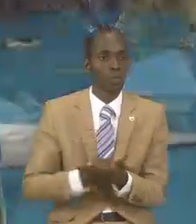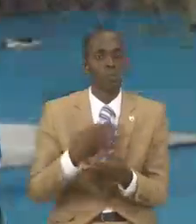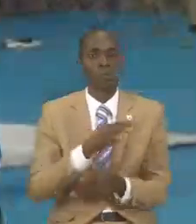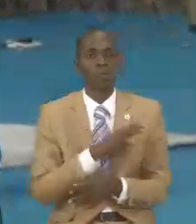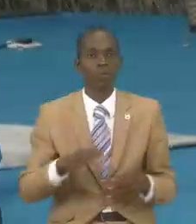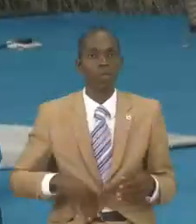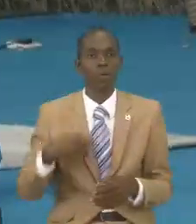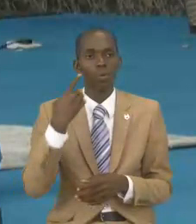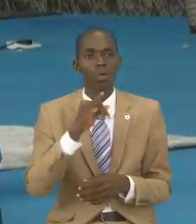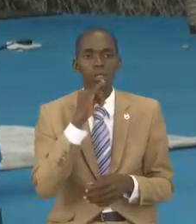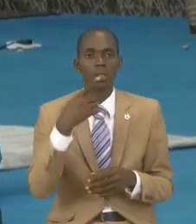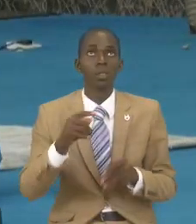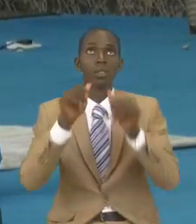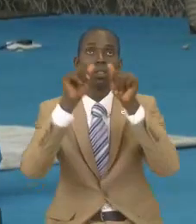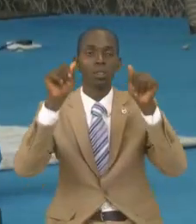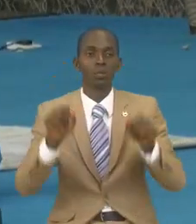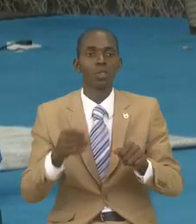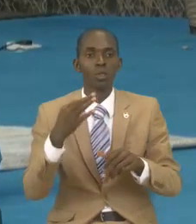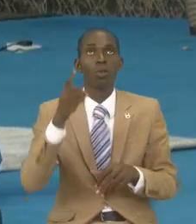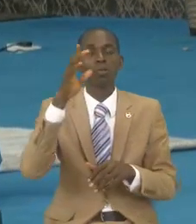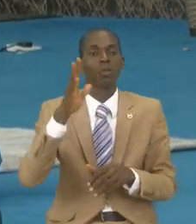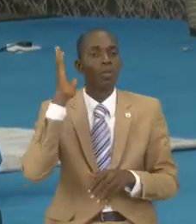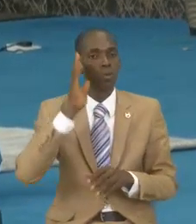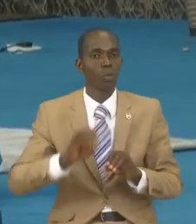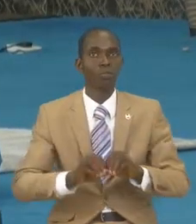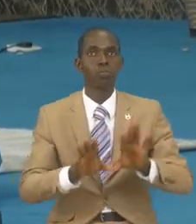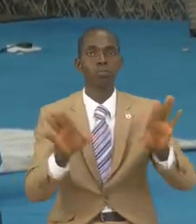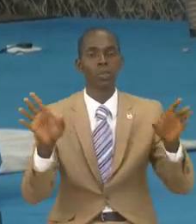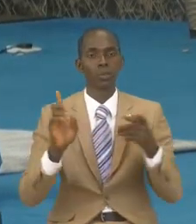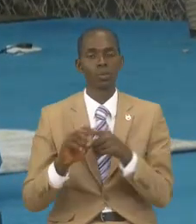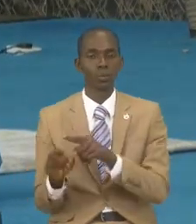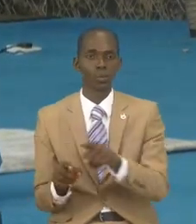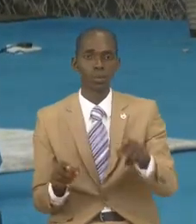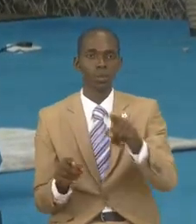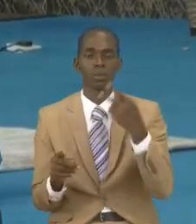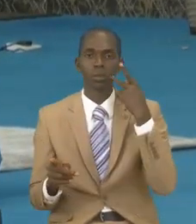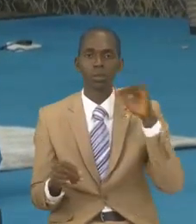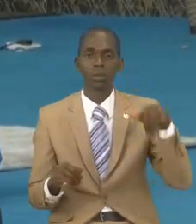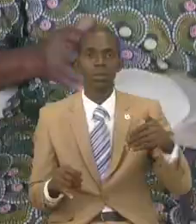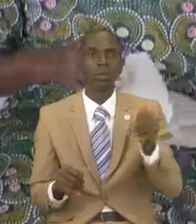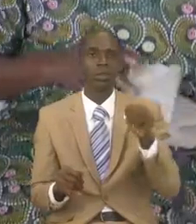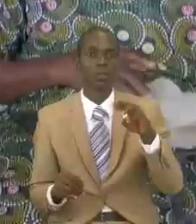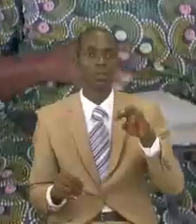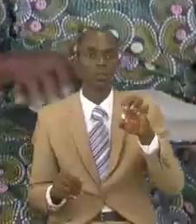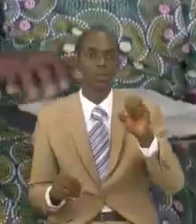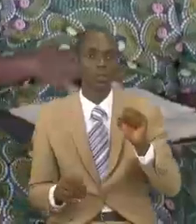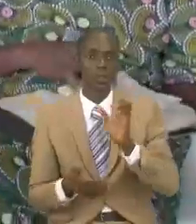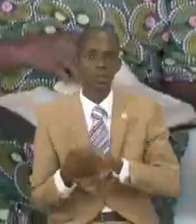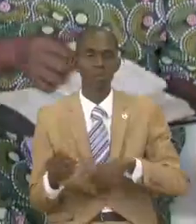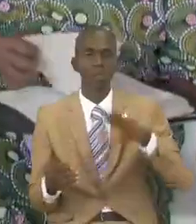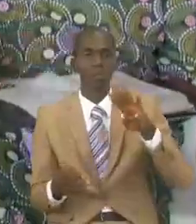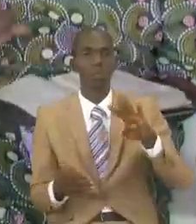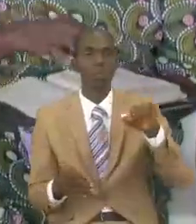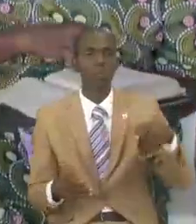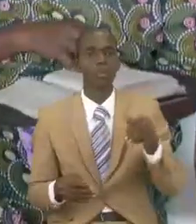shall shine unto them. James chapter 4, we're looking at verse 4. James